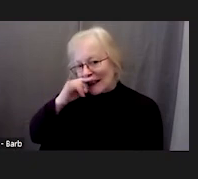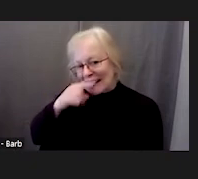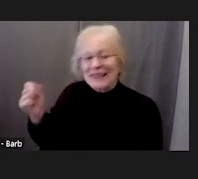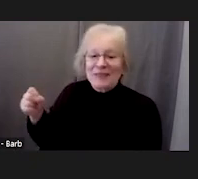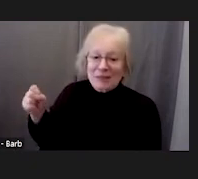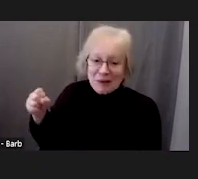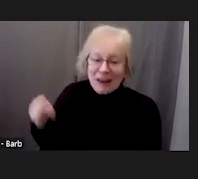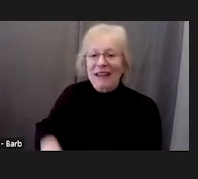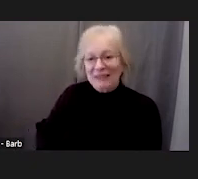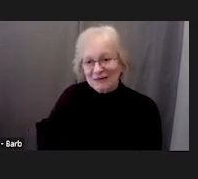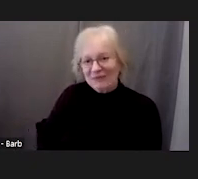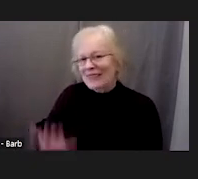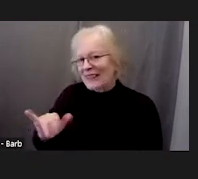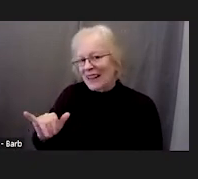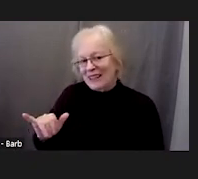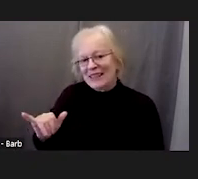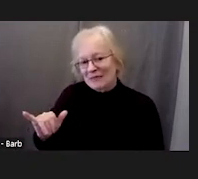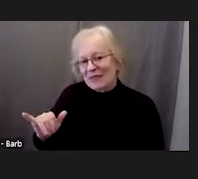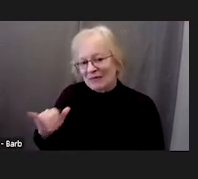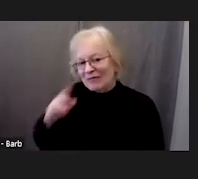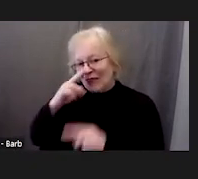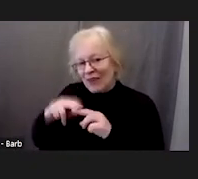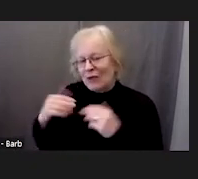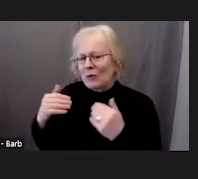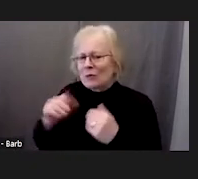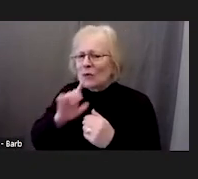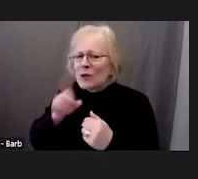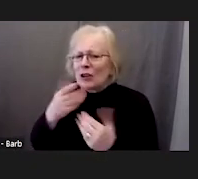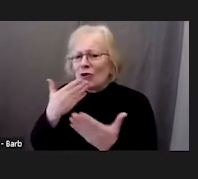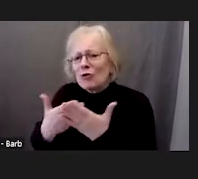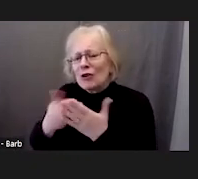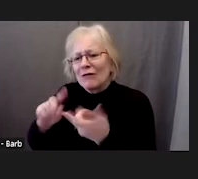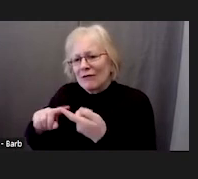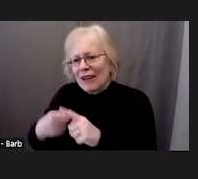We've been really good friends. So nice. Very nice. Thank